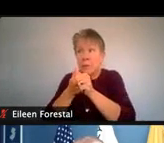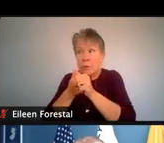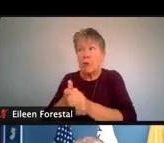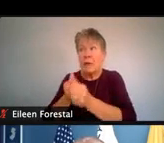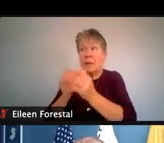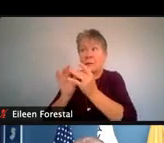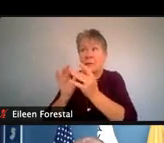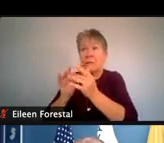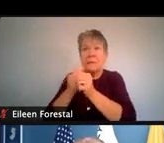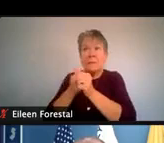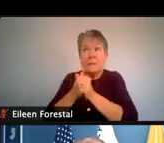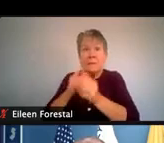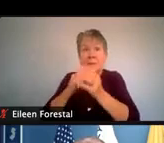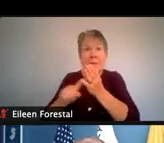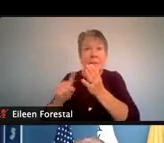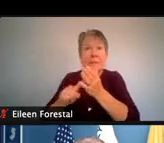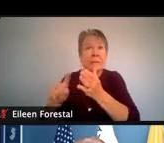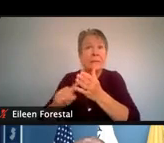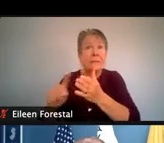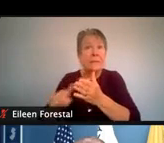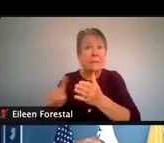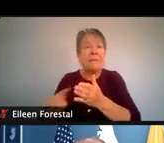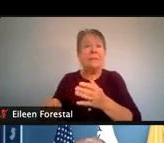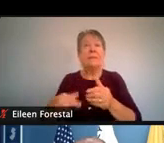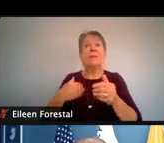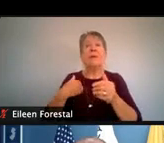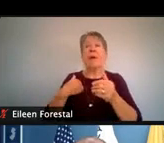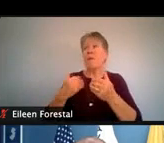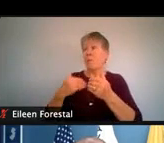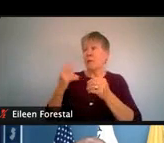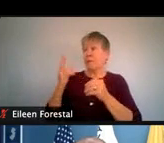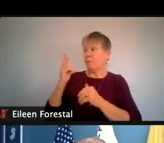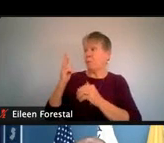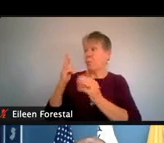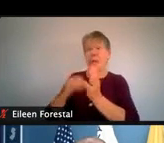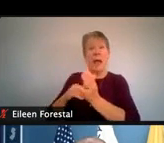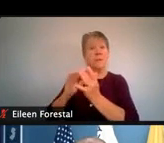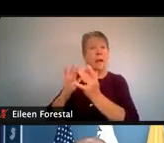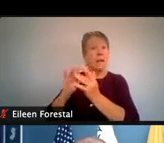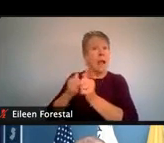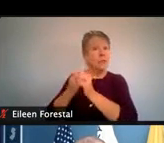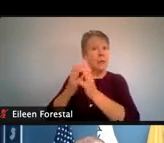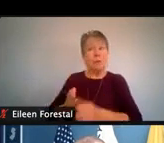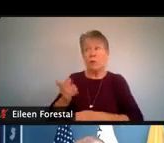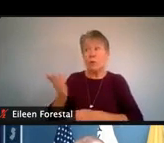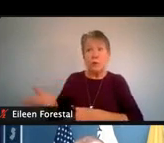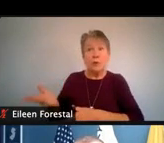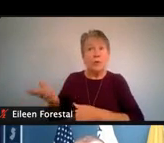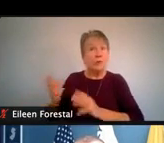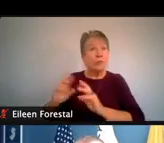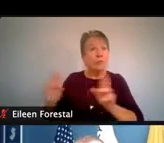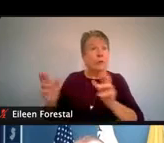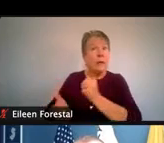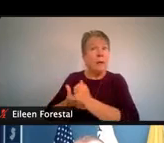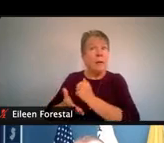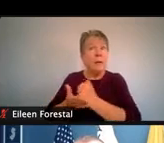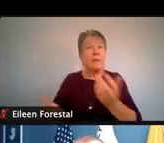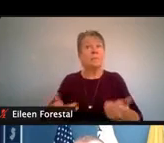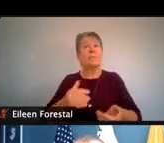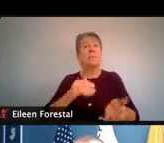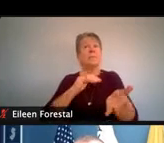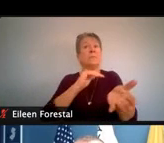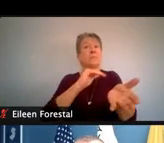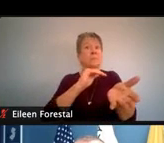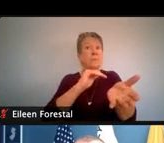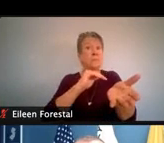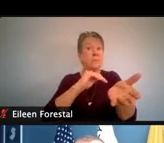2,000. Our medical professionals have a lot deeper understanding today by far than they did